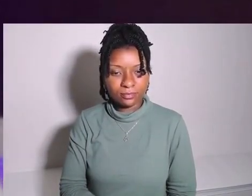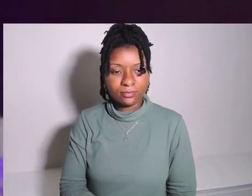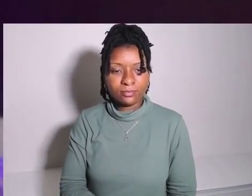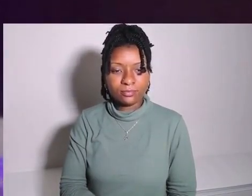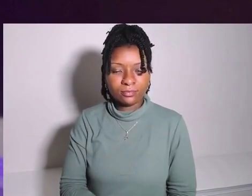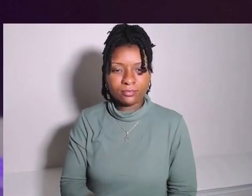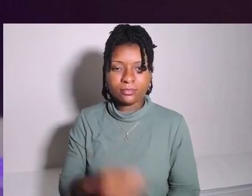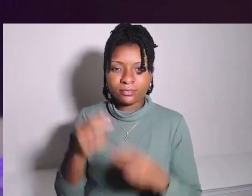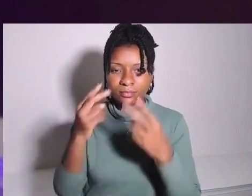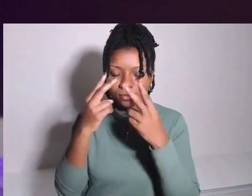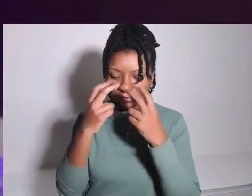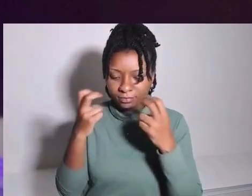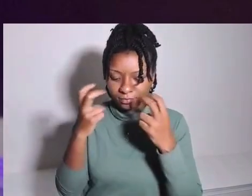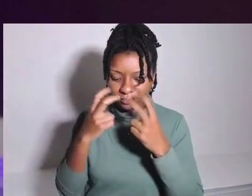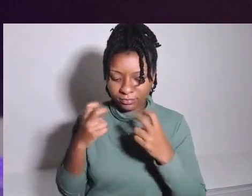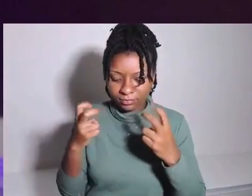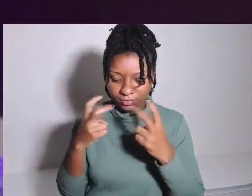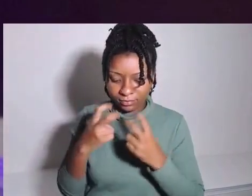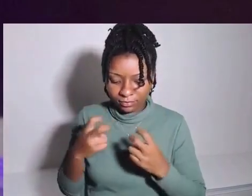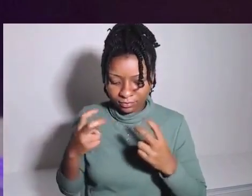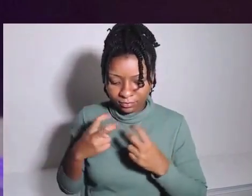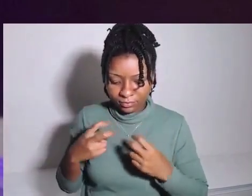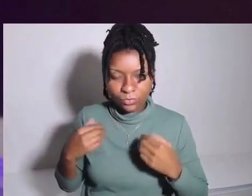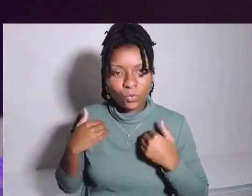Notice your body.